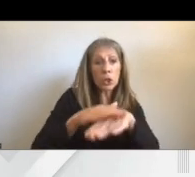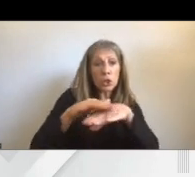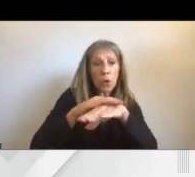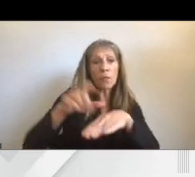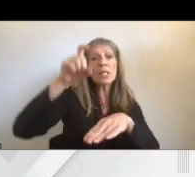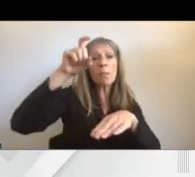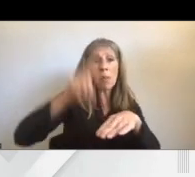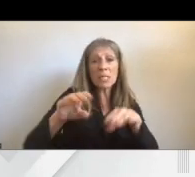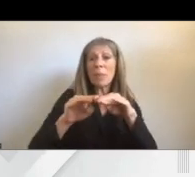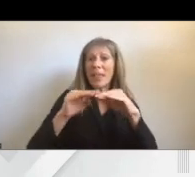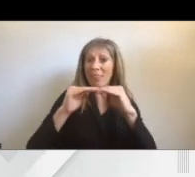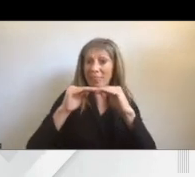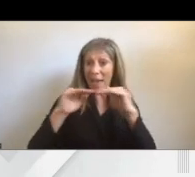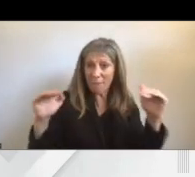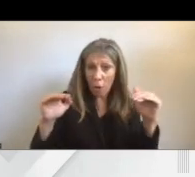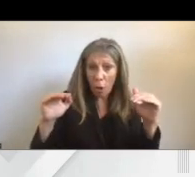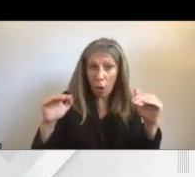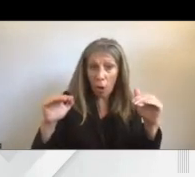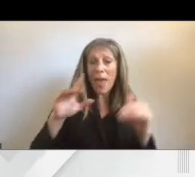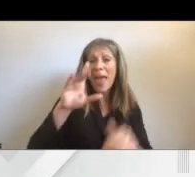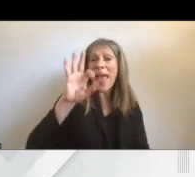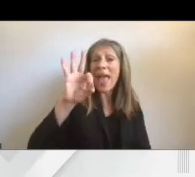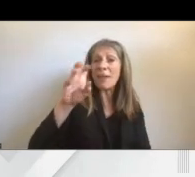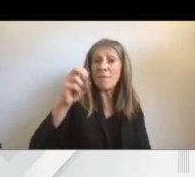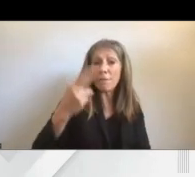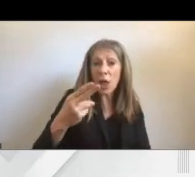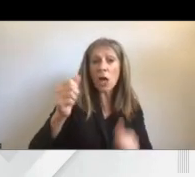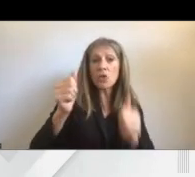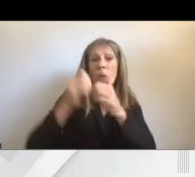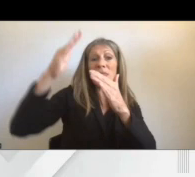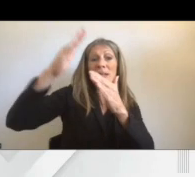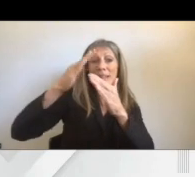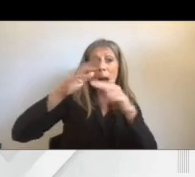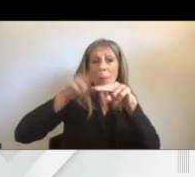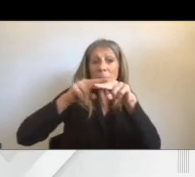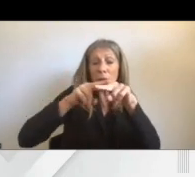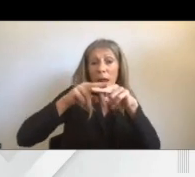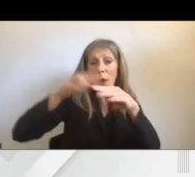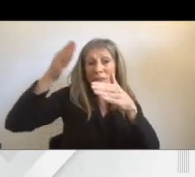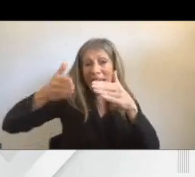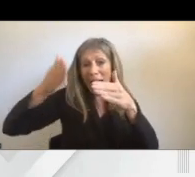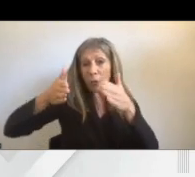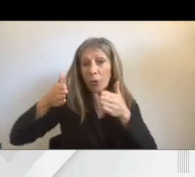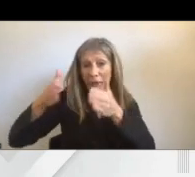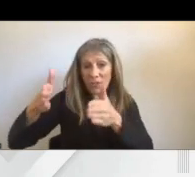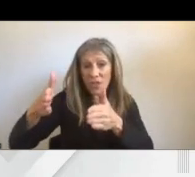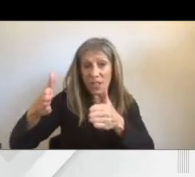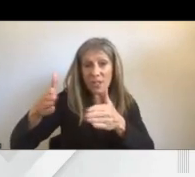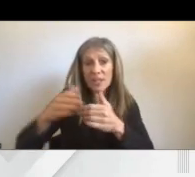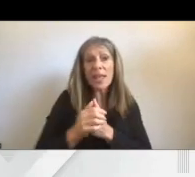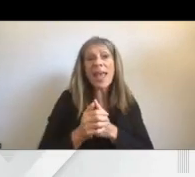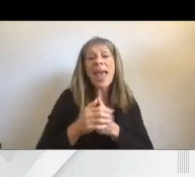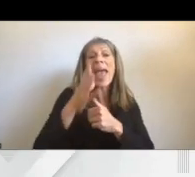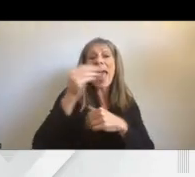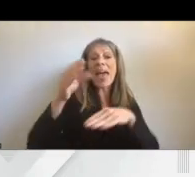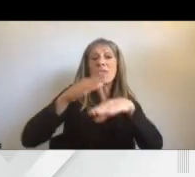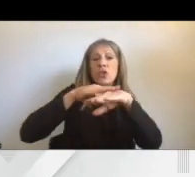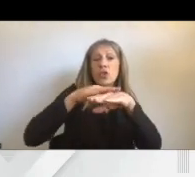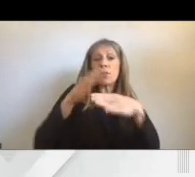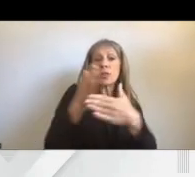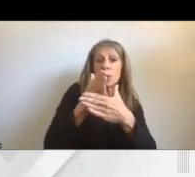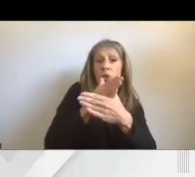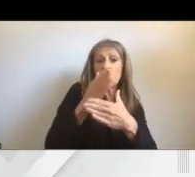be level and flush with the top of the rail at the outer edges of the rails, and the surface between the